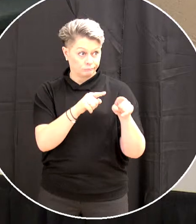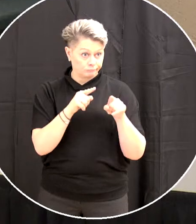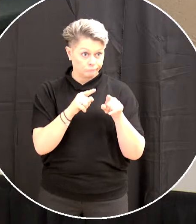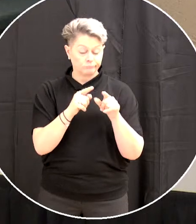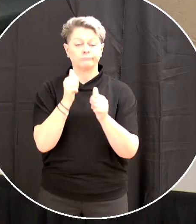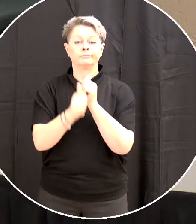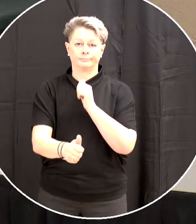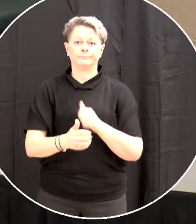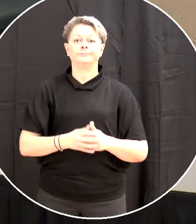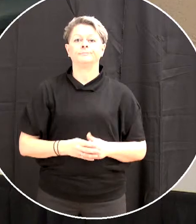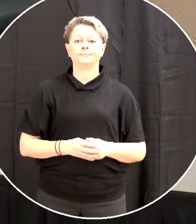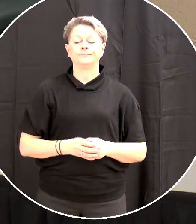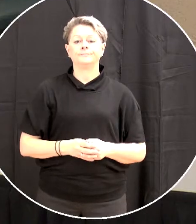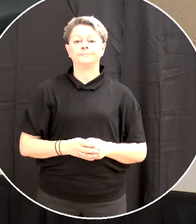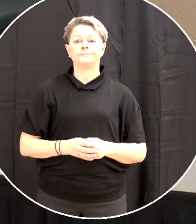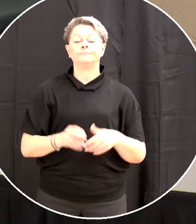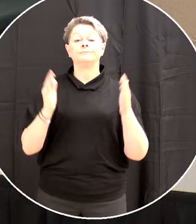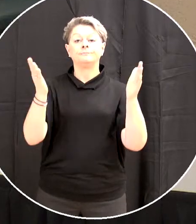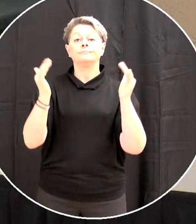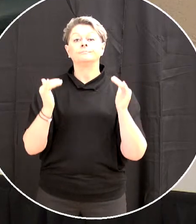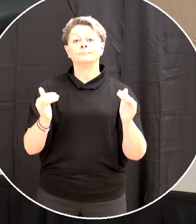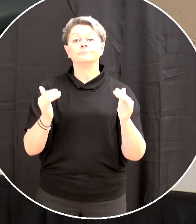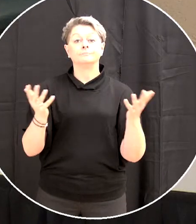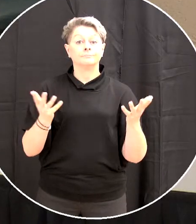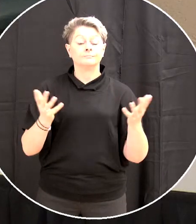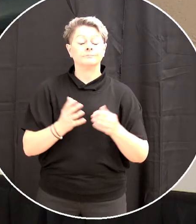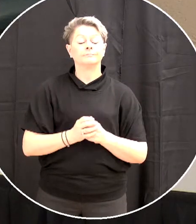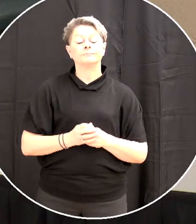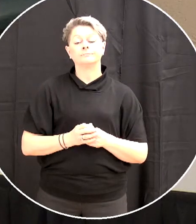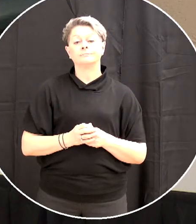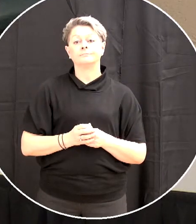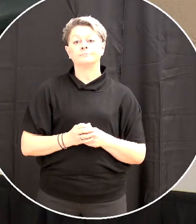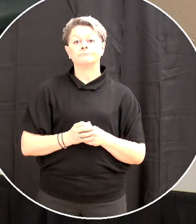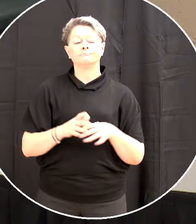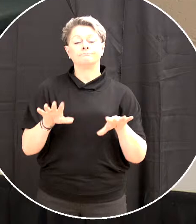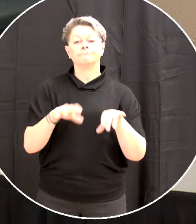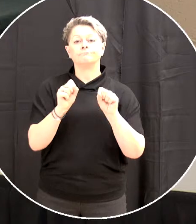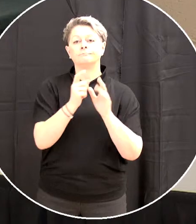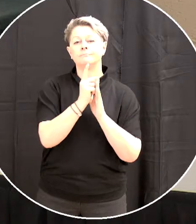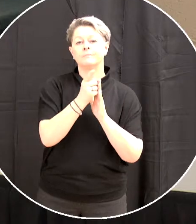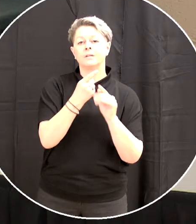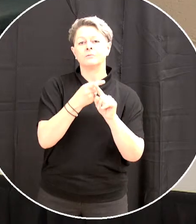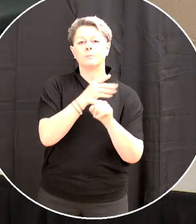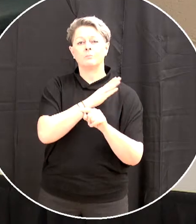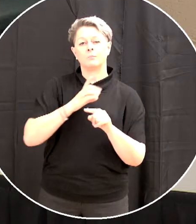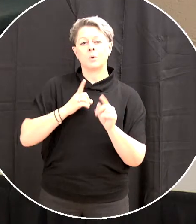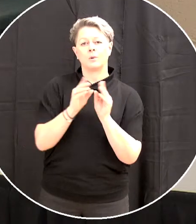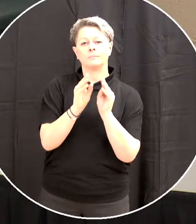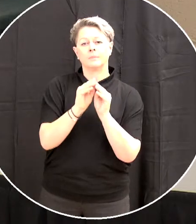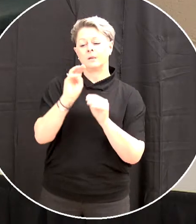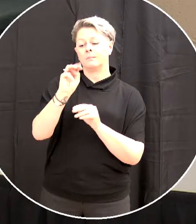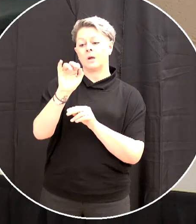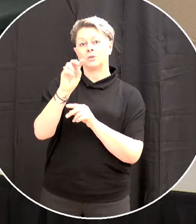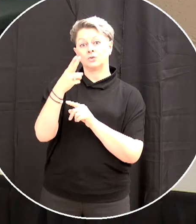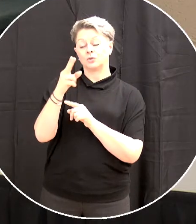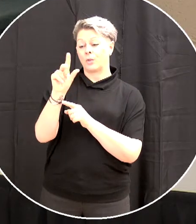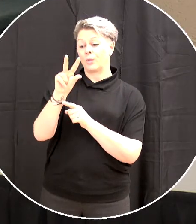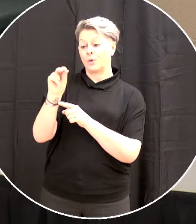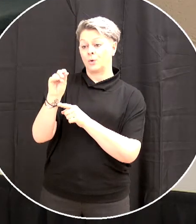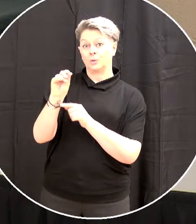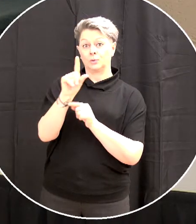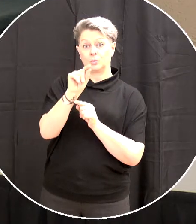carries. Next piece is the consideration of the minutes from the board meeting of March 30th,